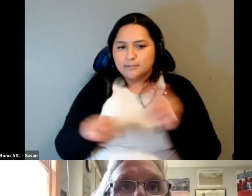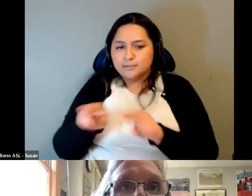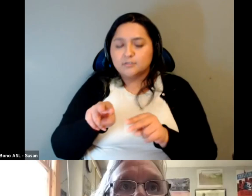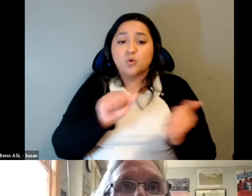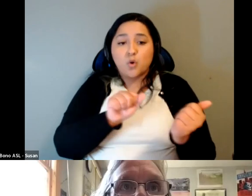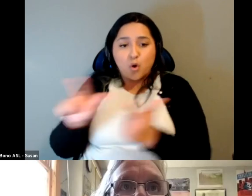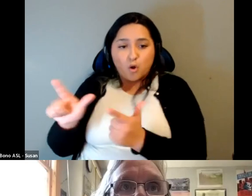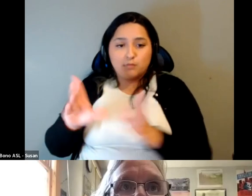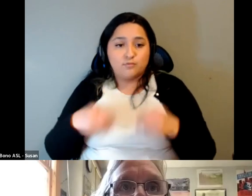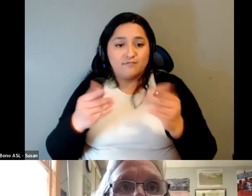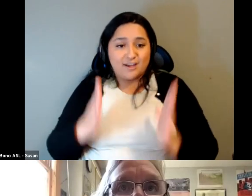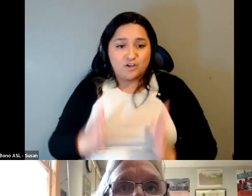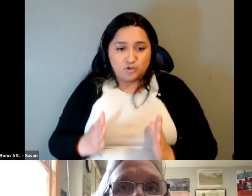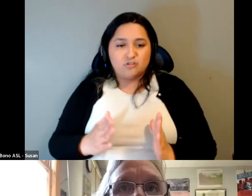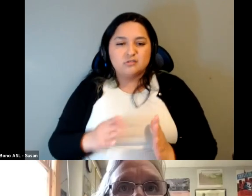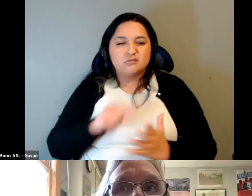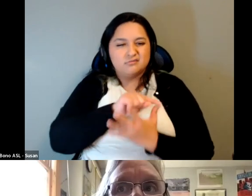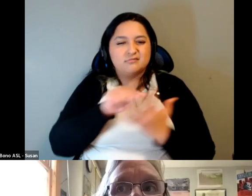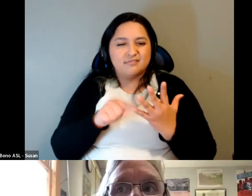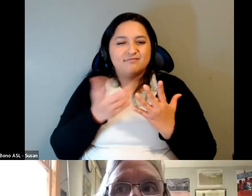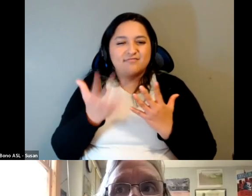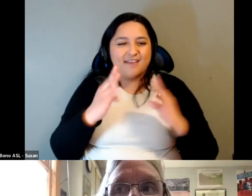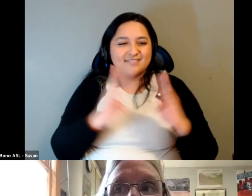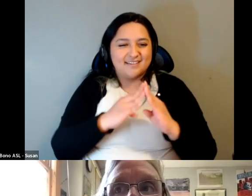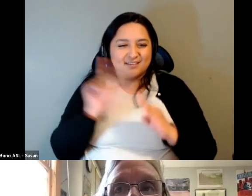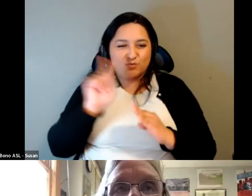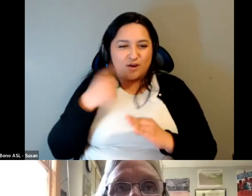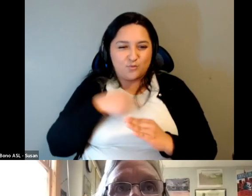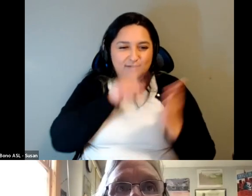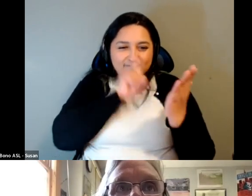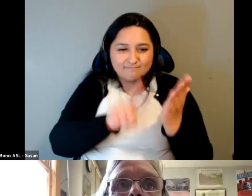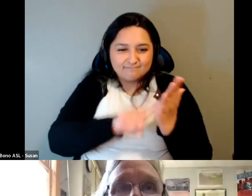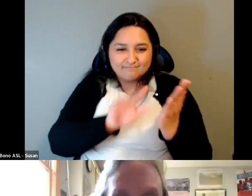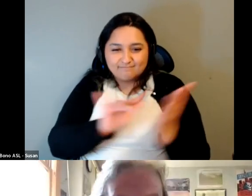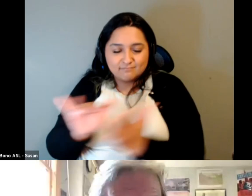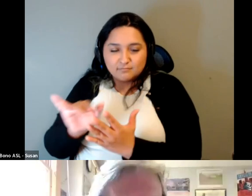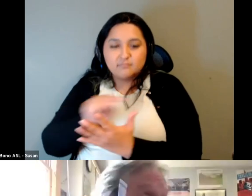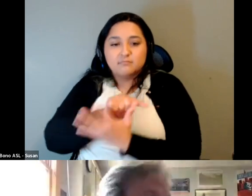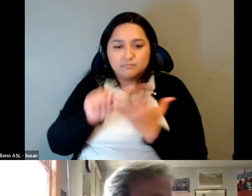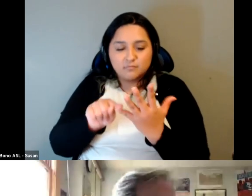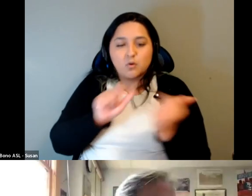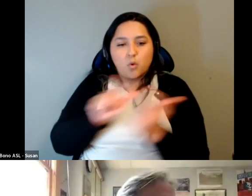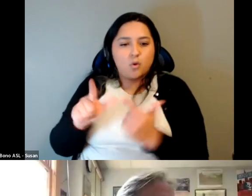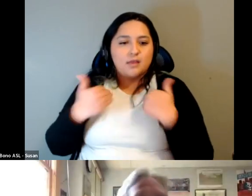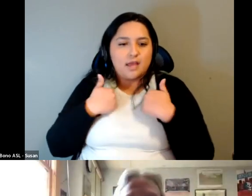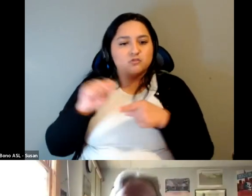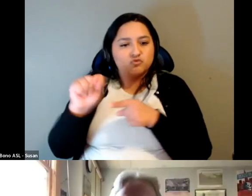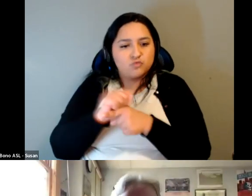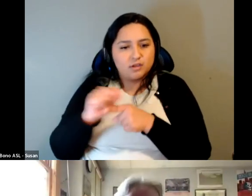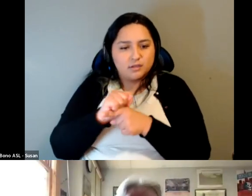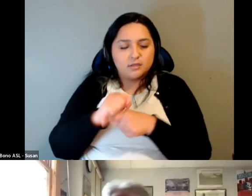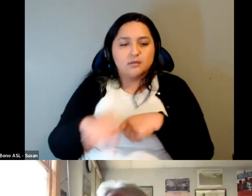cities were trained in harm reduction principles. There was actual assessment and monitoring over